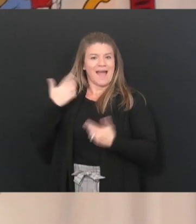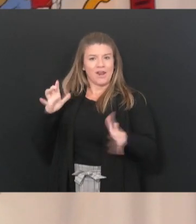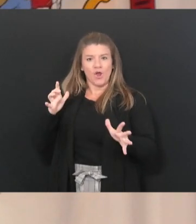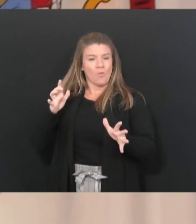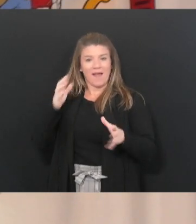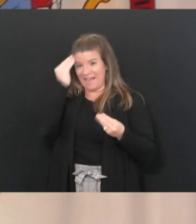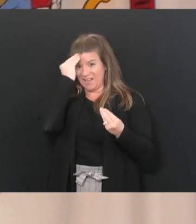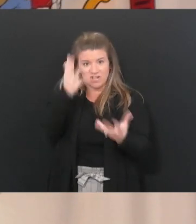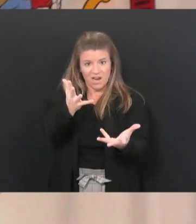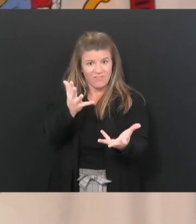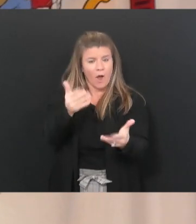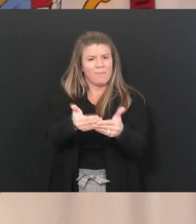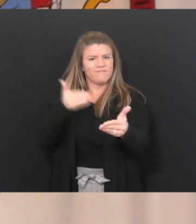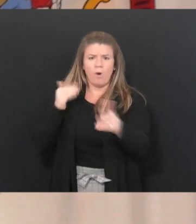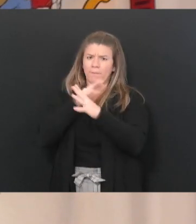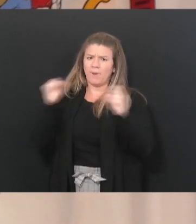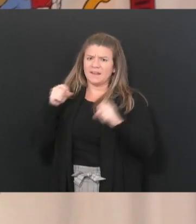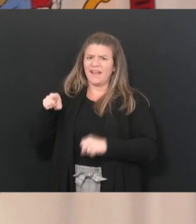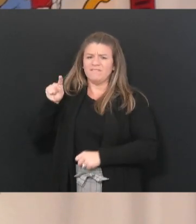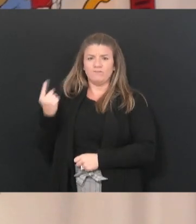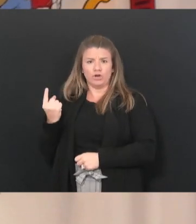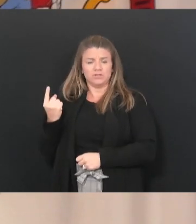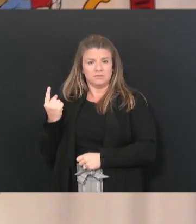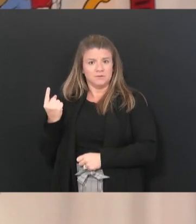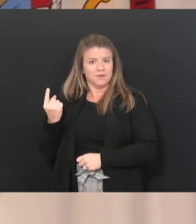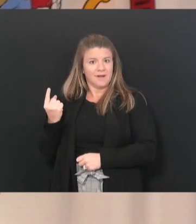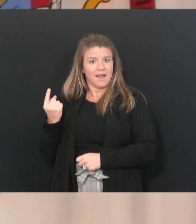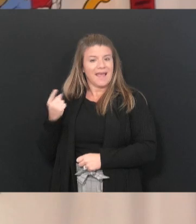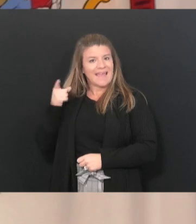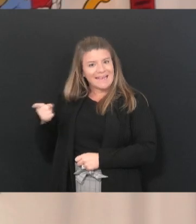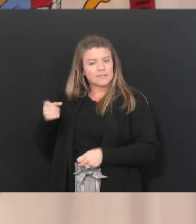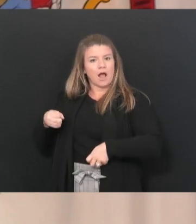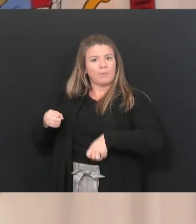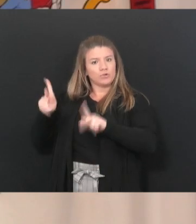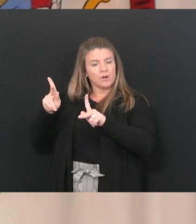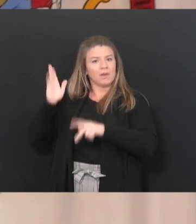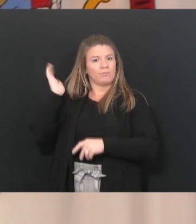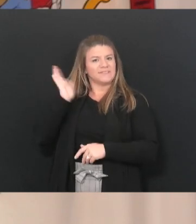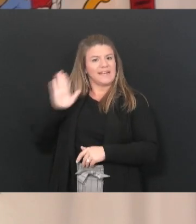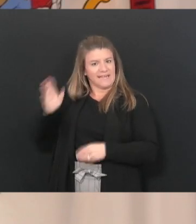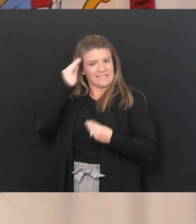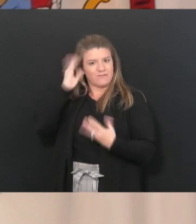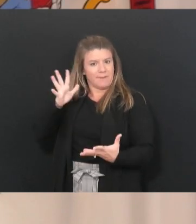I knew the information, I wanted him to have the opportunity to present